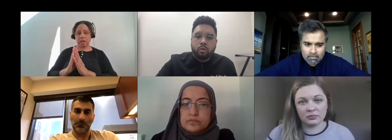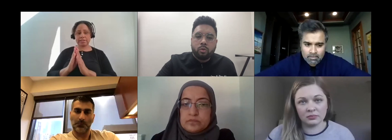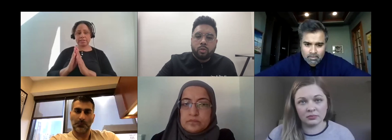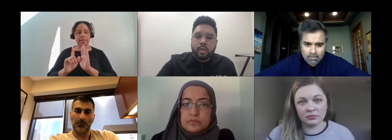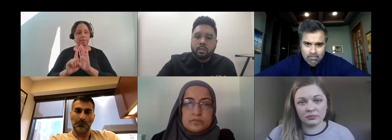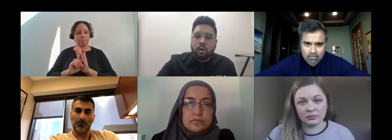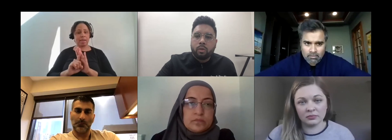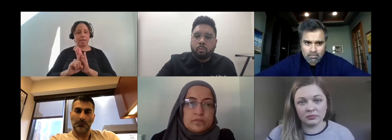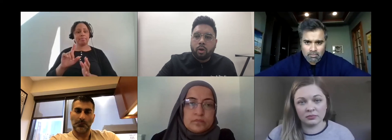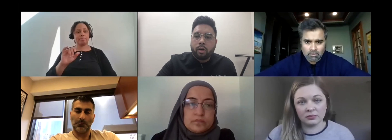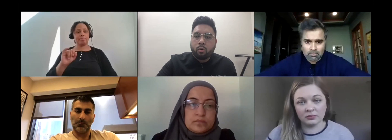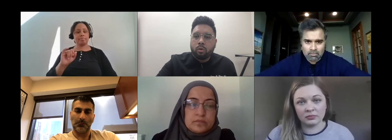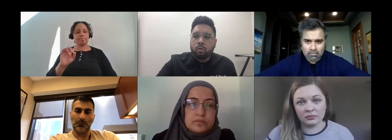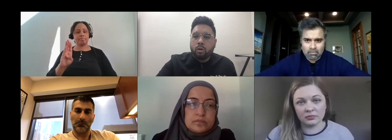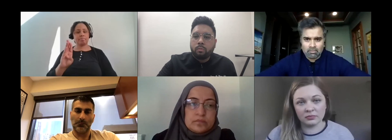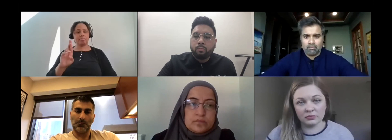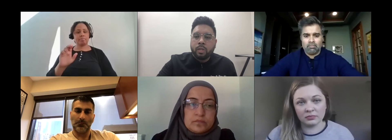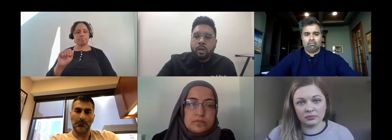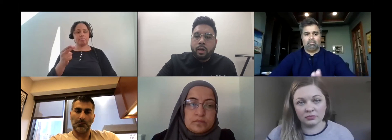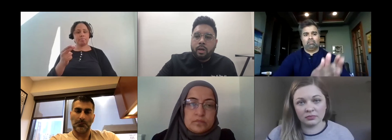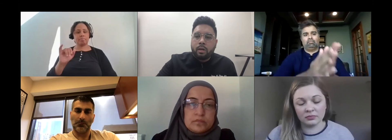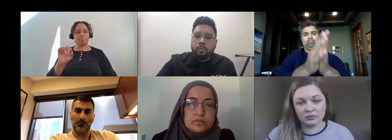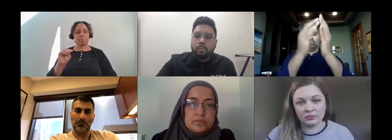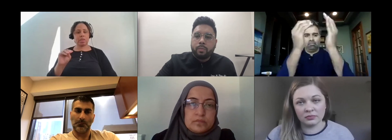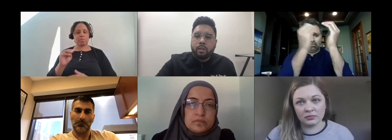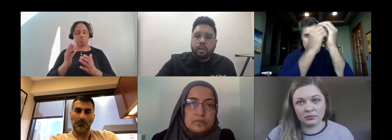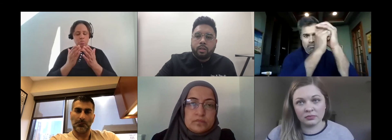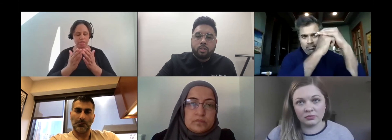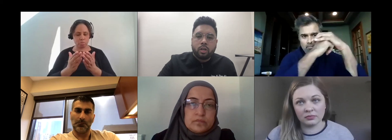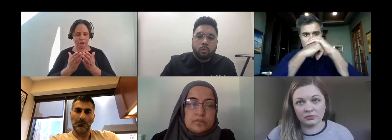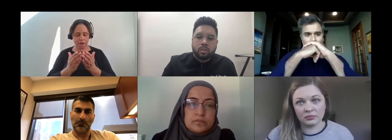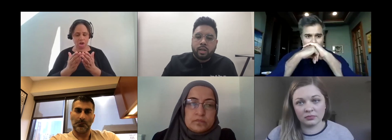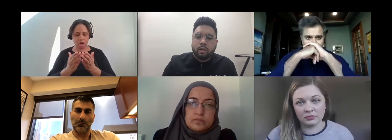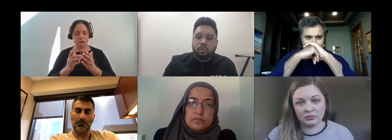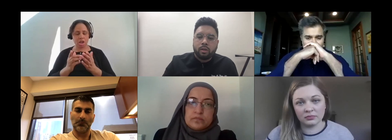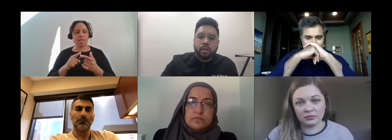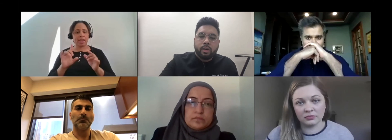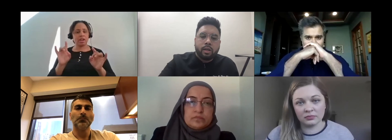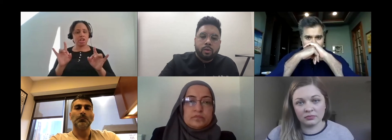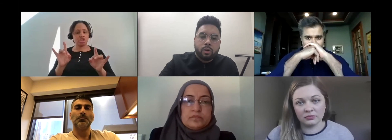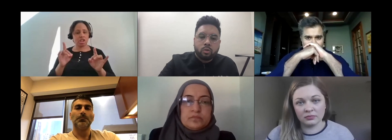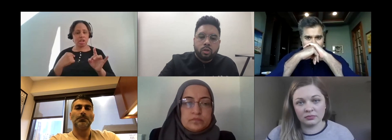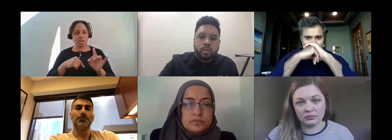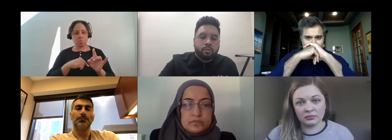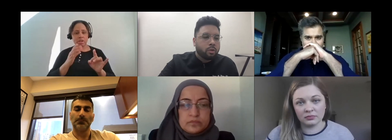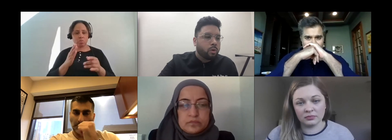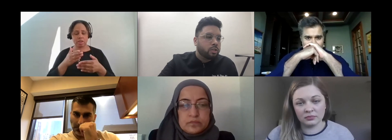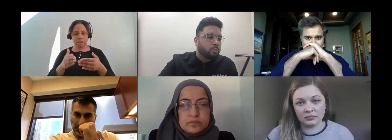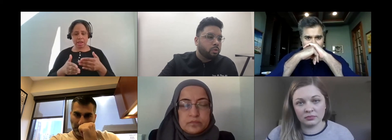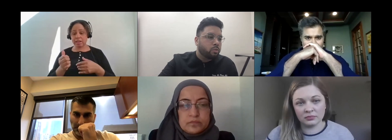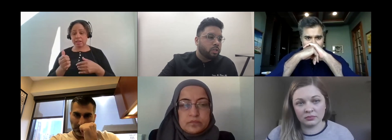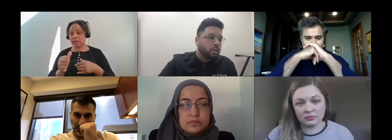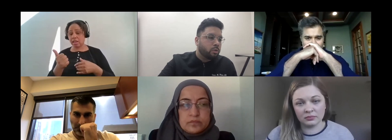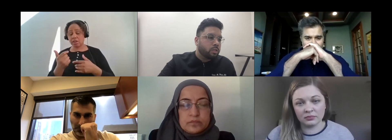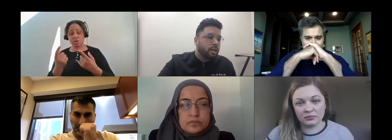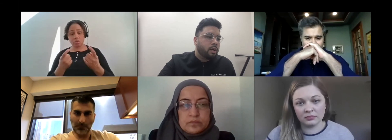Ibrahim to take us out with a prayer or a dua. And then inshallah we'll sign out. And again, anyone else who does have further questions,